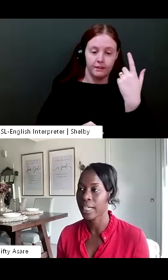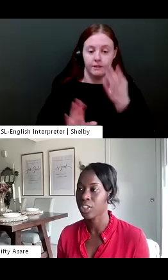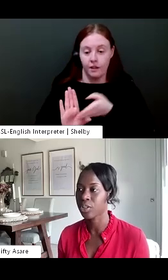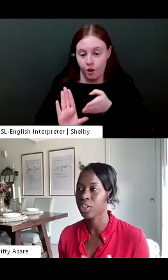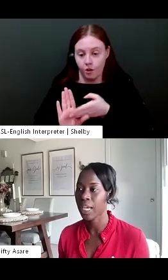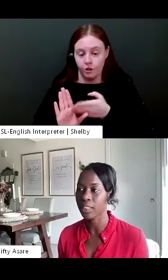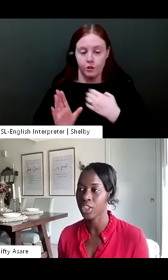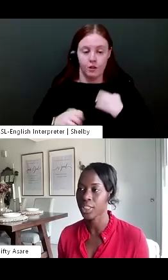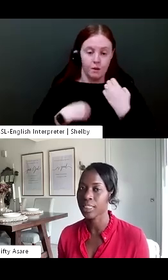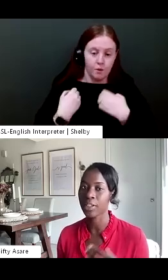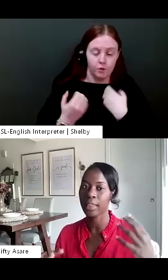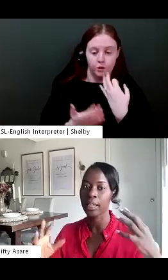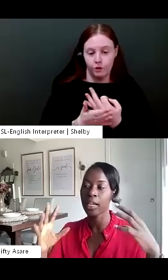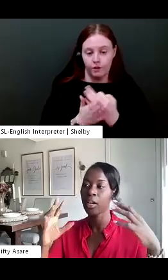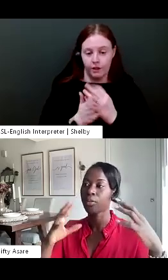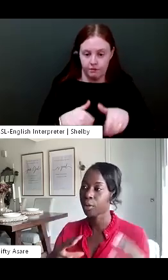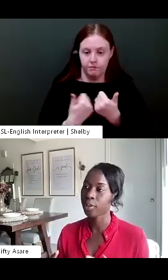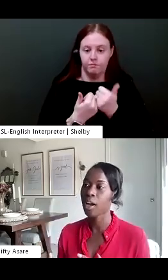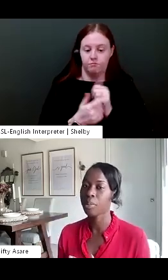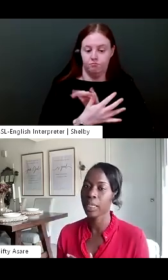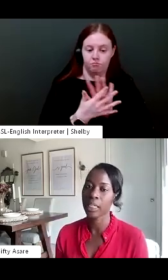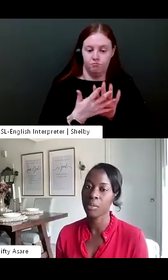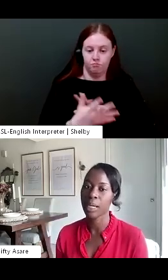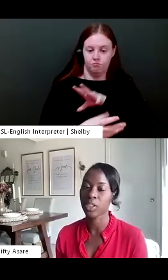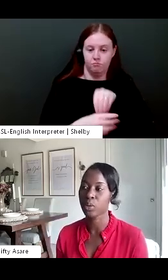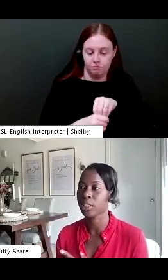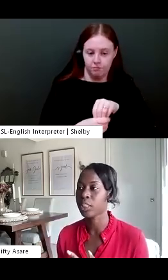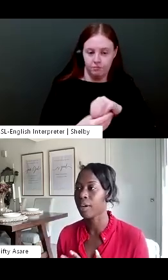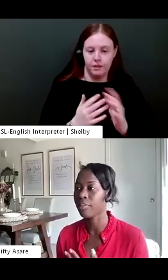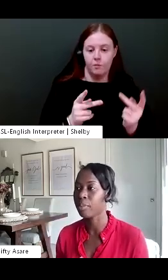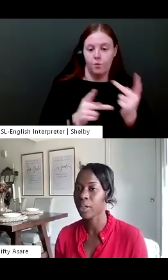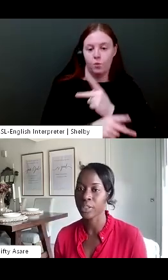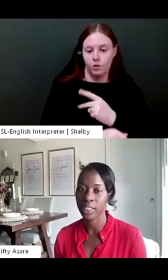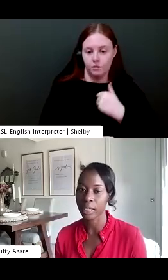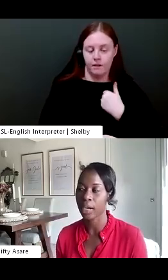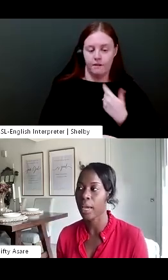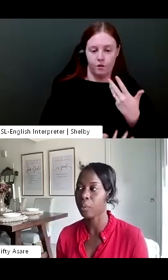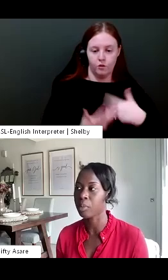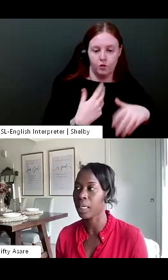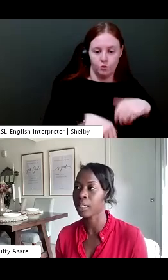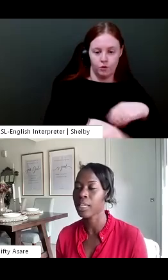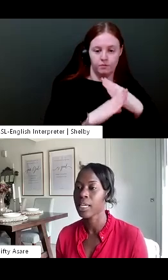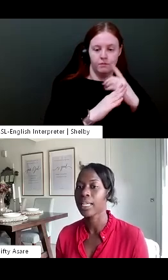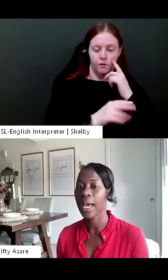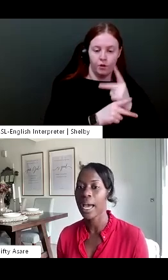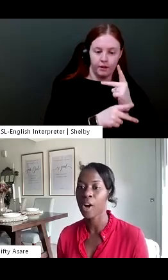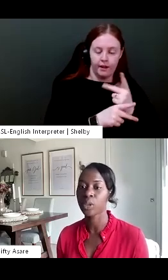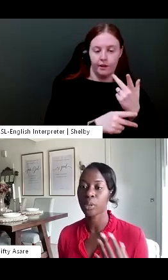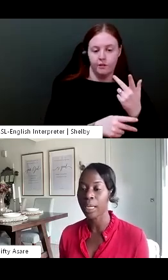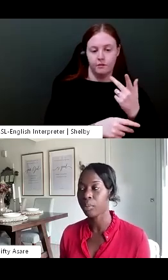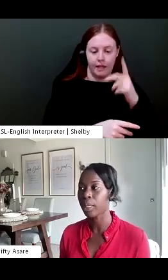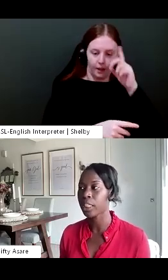even financial challenges that are then further complicated by socially derived barriers to care and well being, and